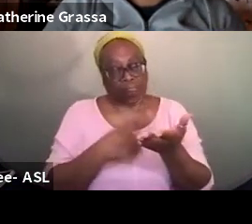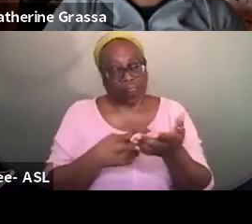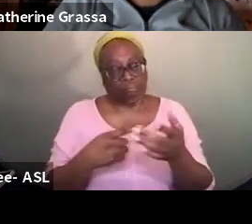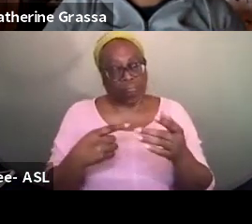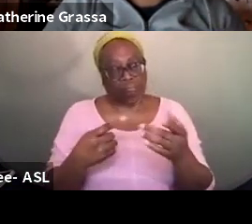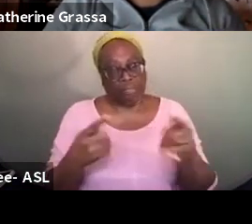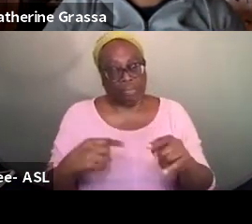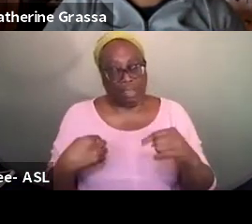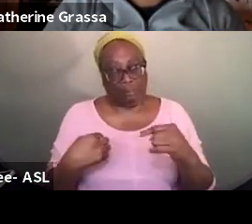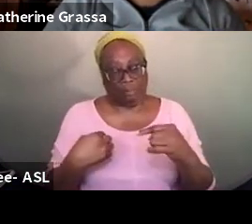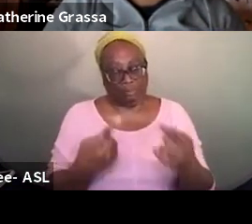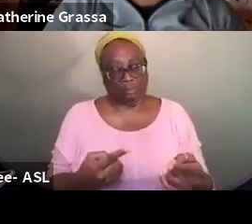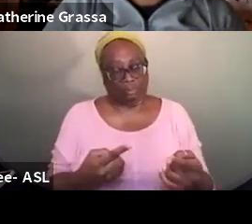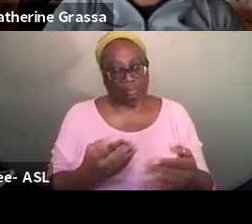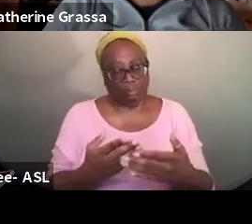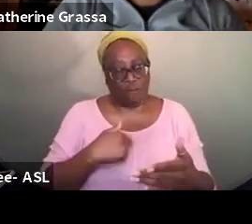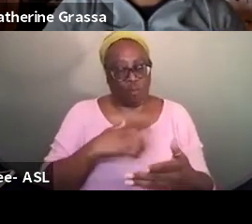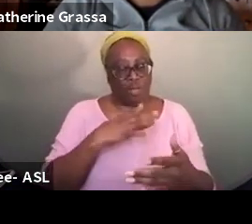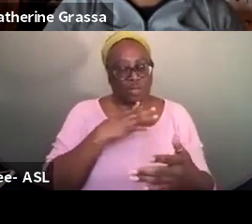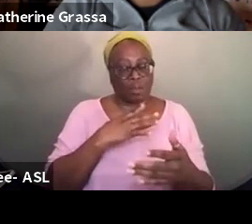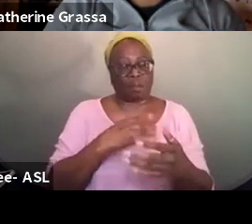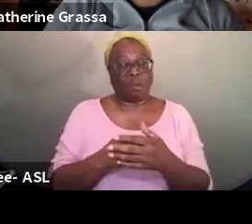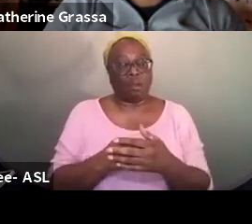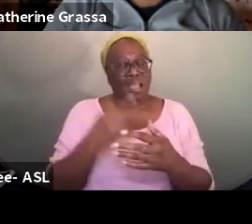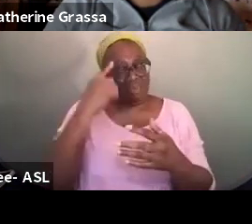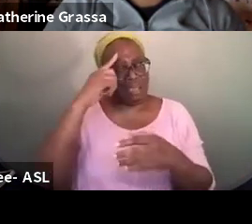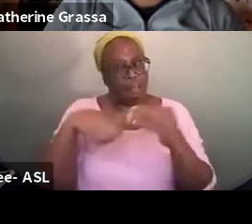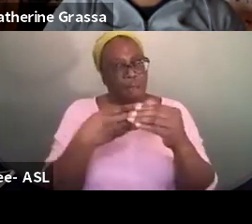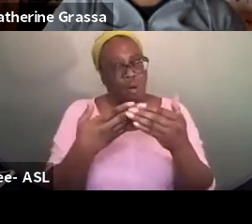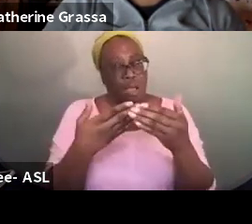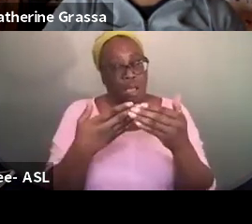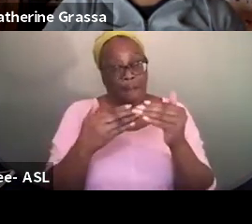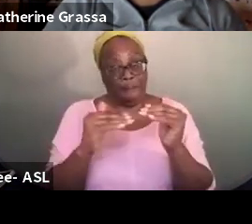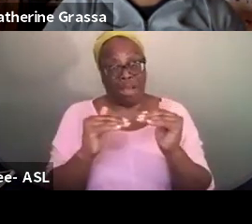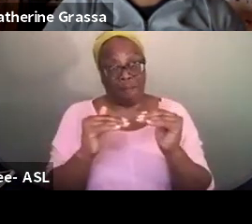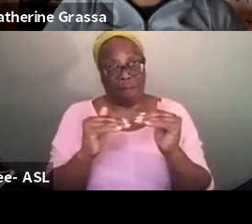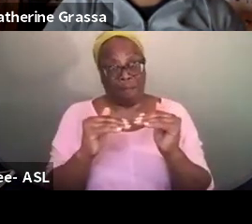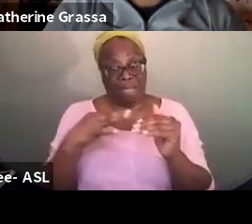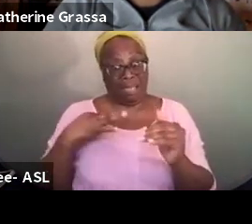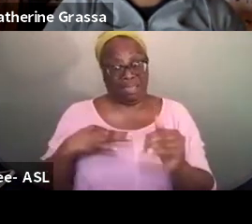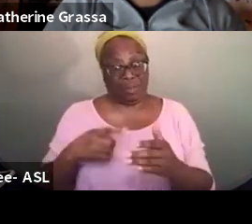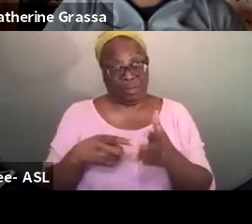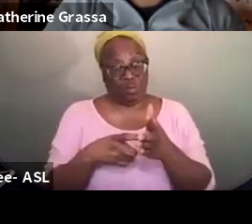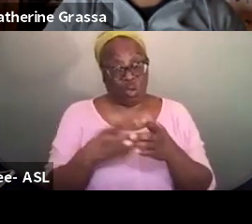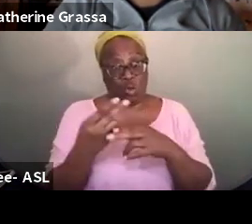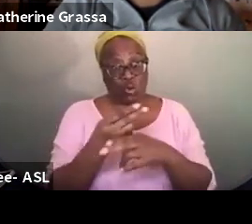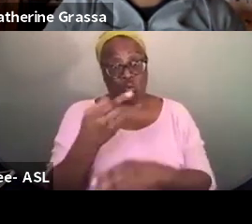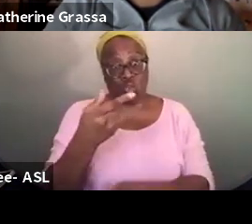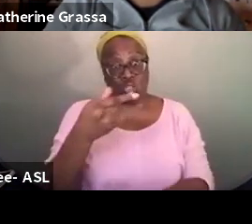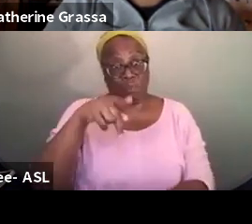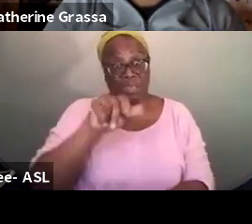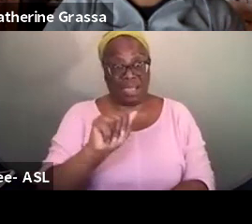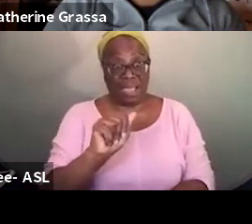about this? For a minimum eligibility requirement, we could use GPA or